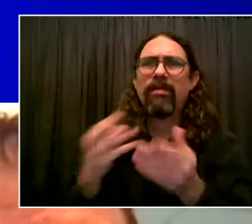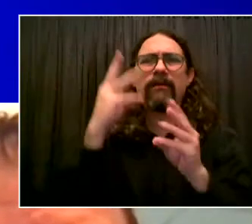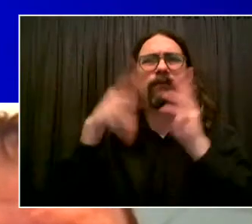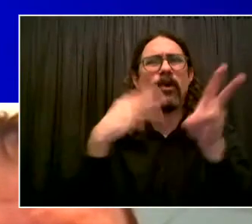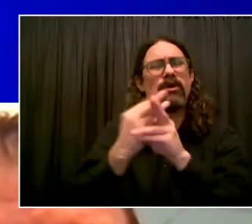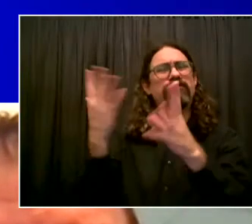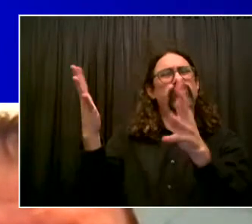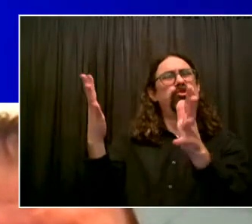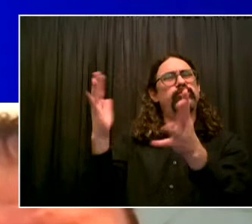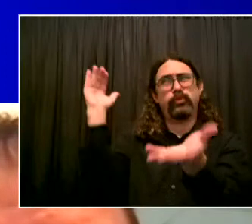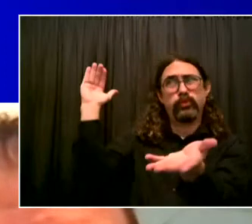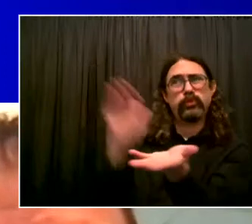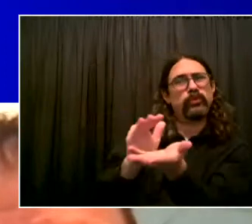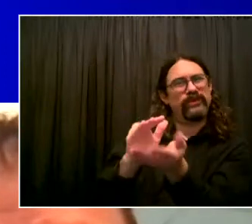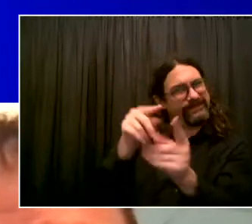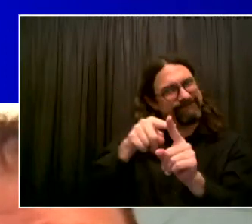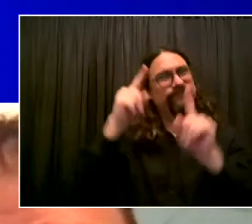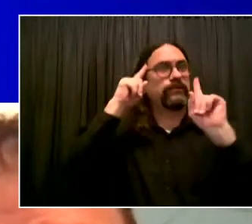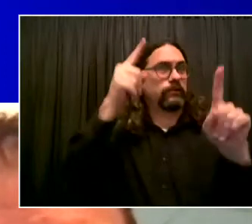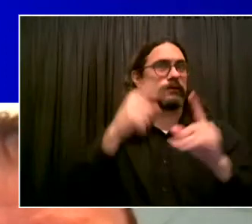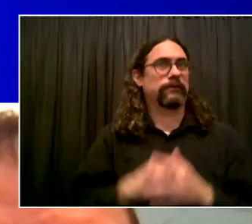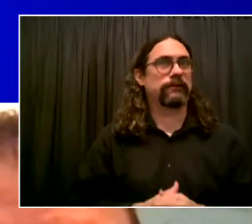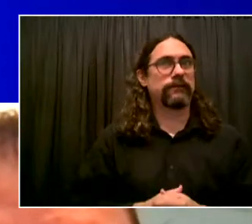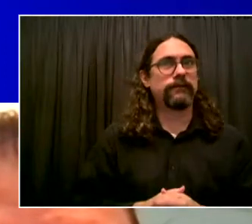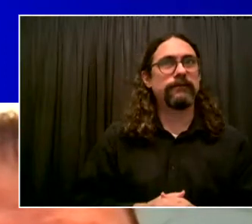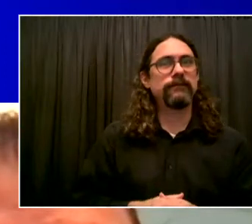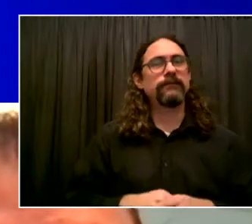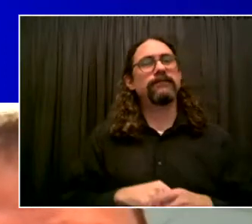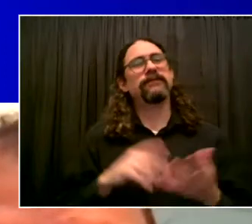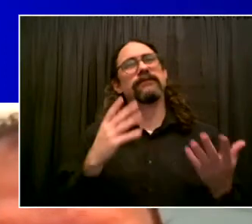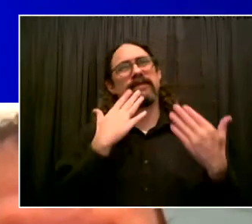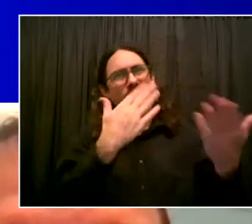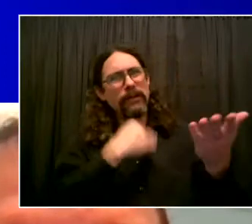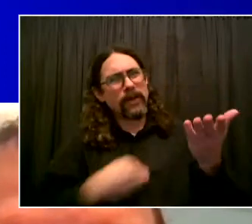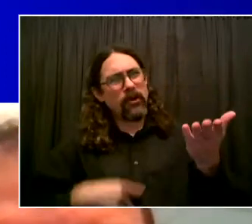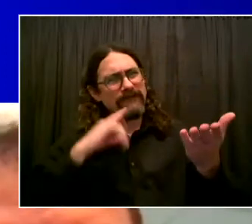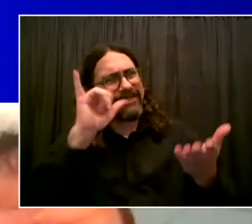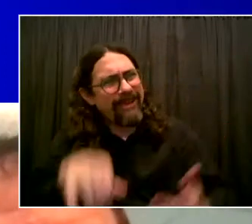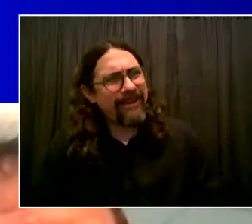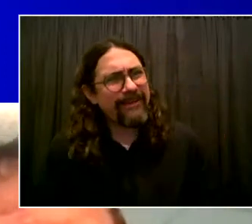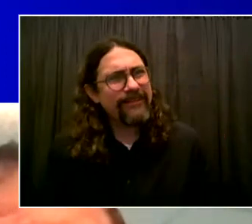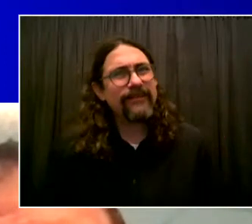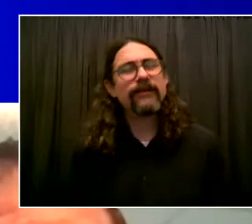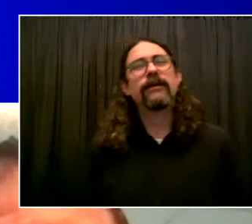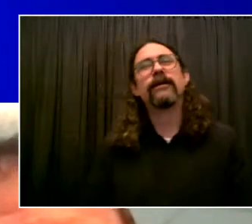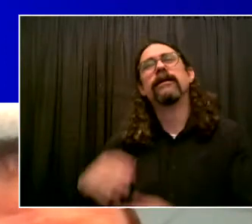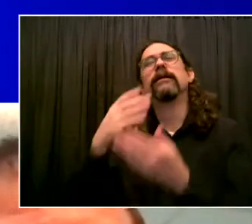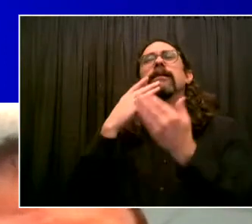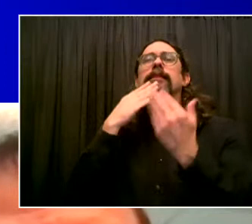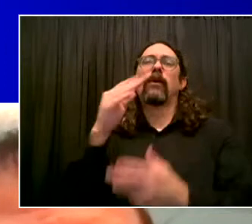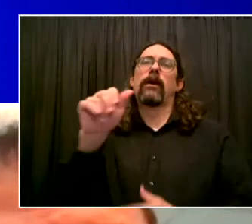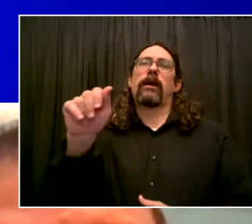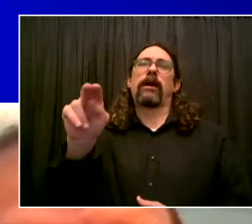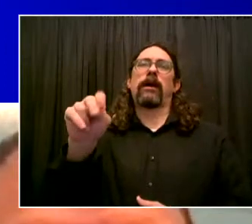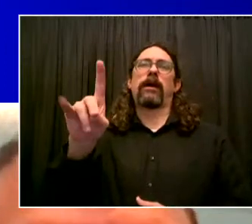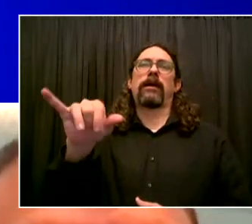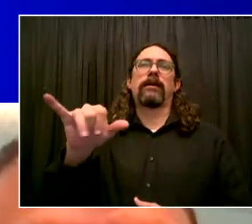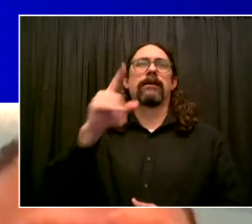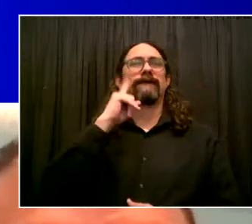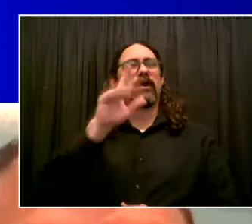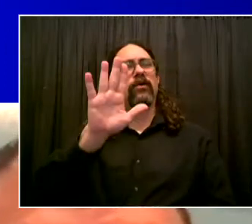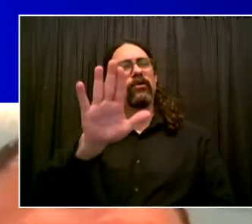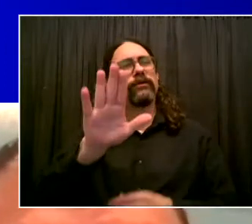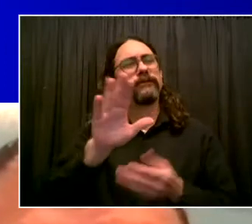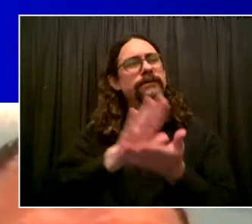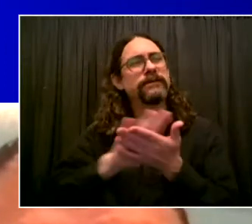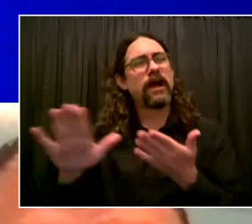You're defining freedom exactly right. The freedom of people to live their lives without fear, knowing they're safe. And